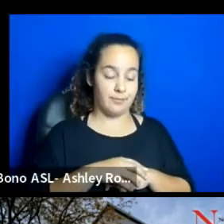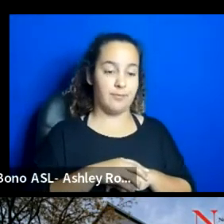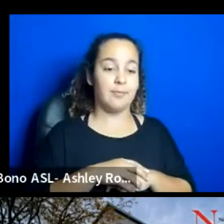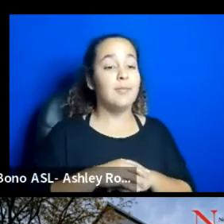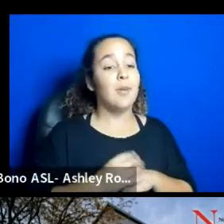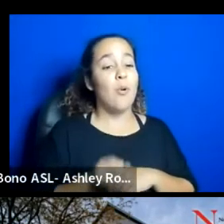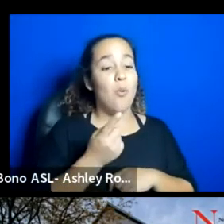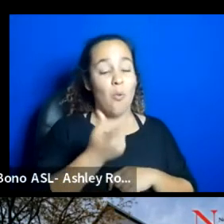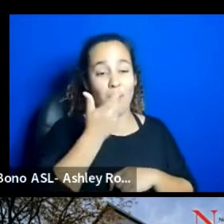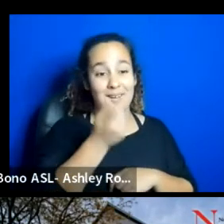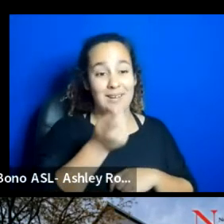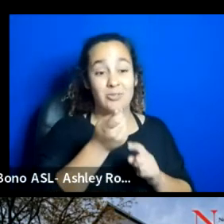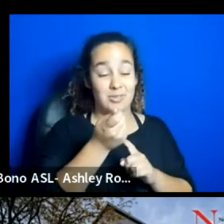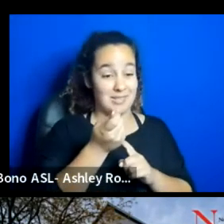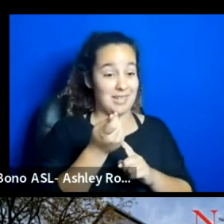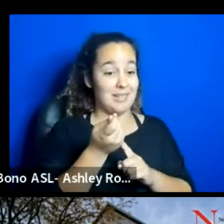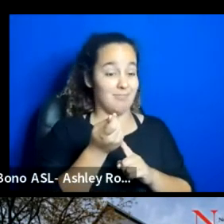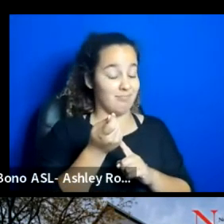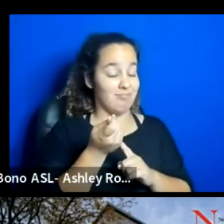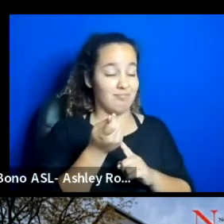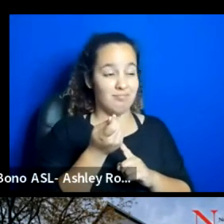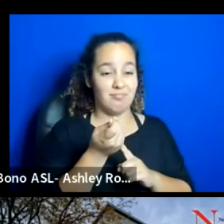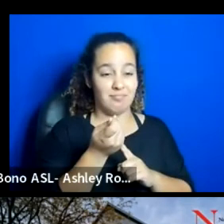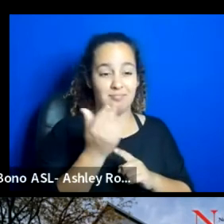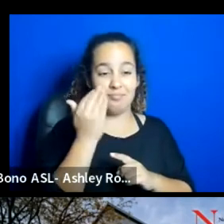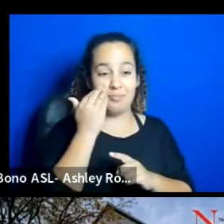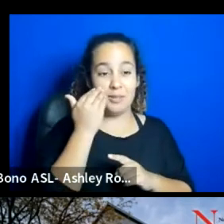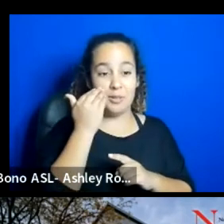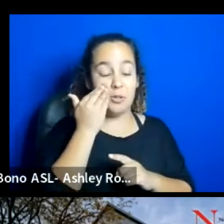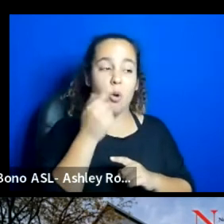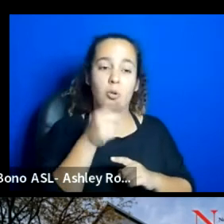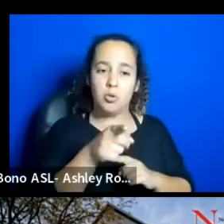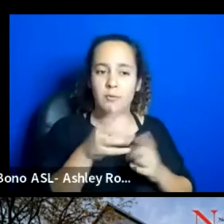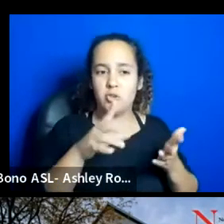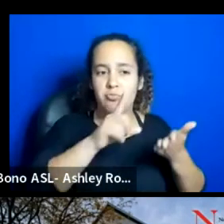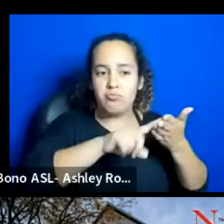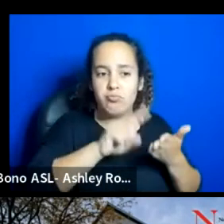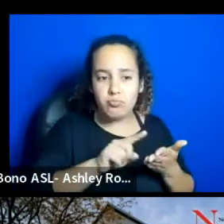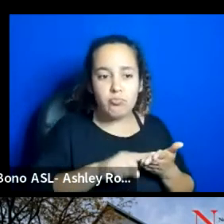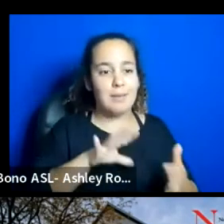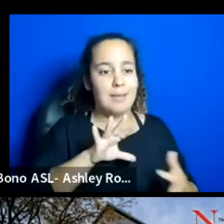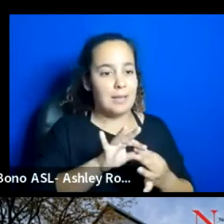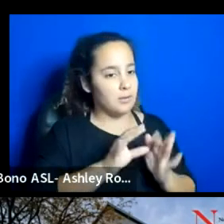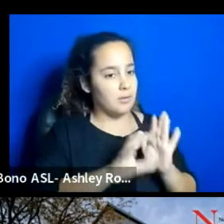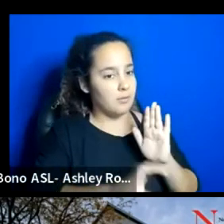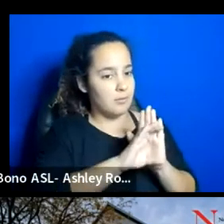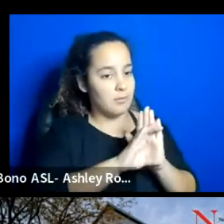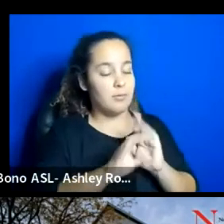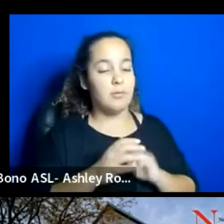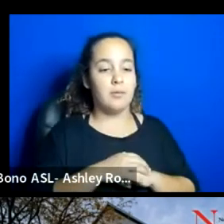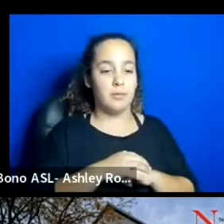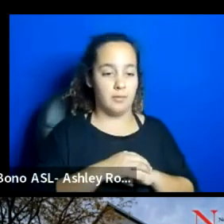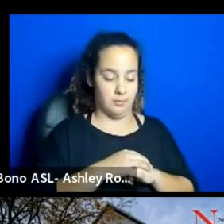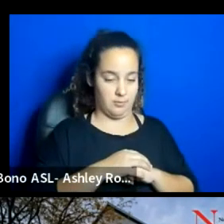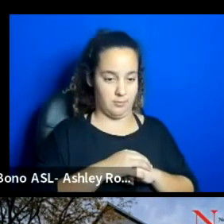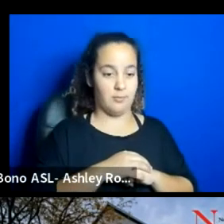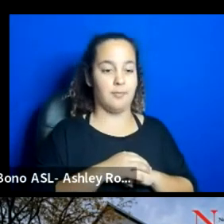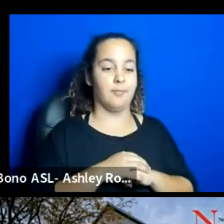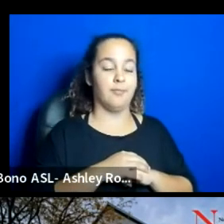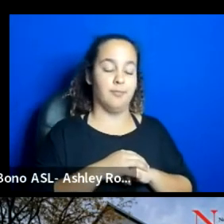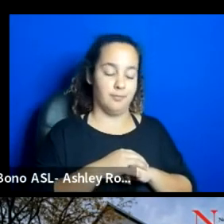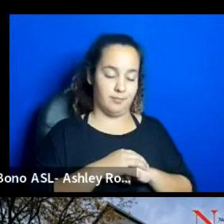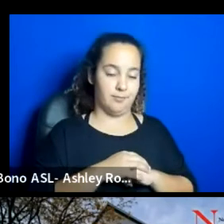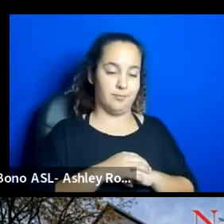interesting features of the book is how it investigates the workings of copyright across the theatrical production chain.